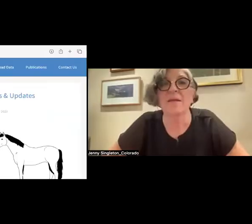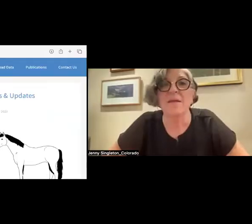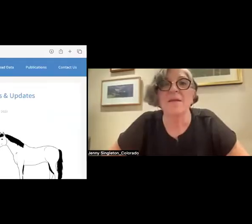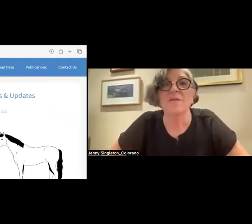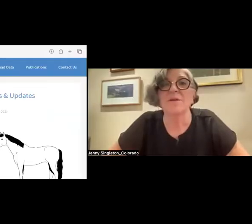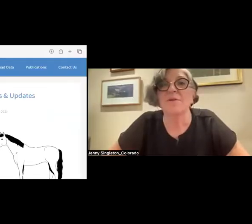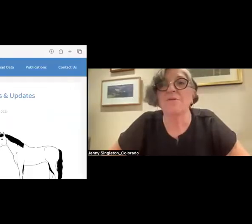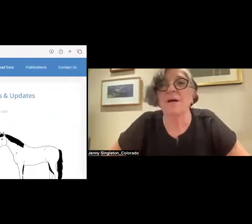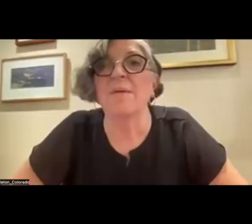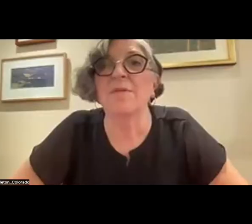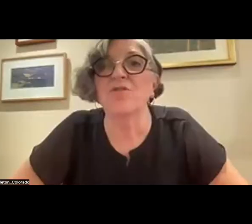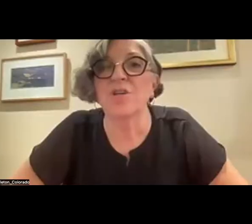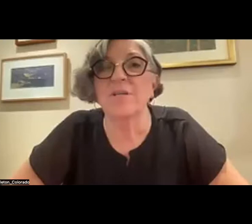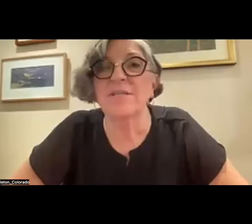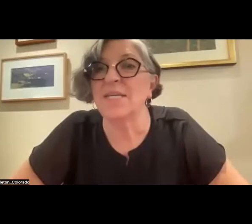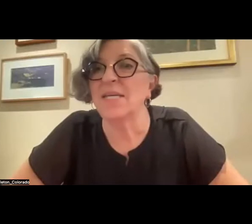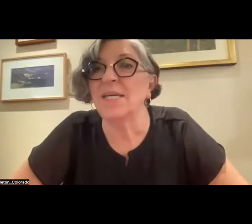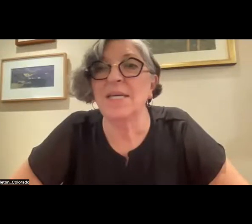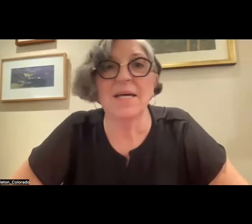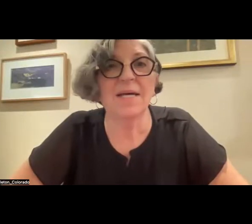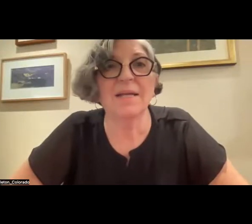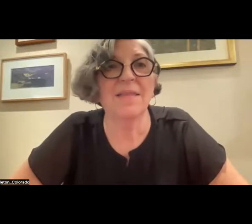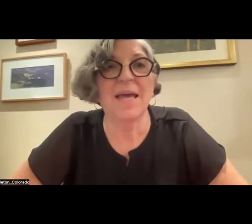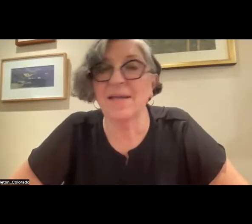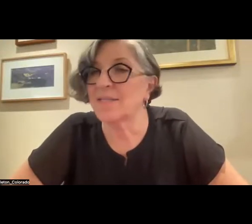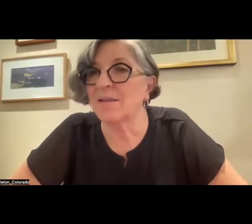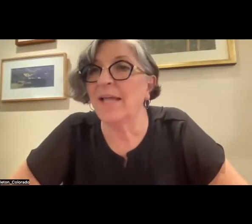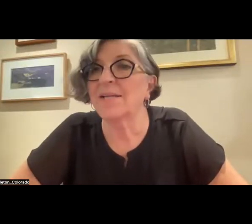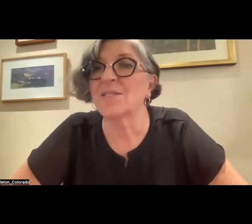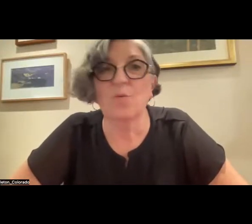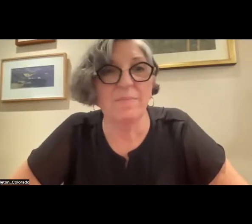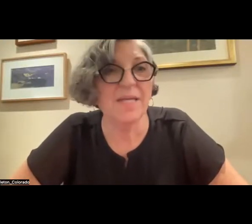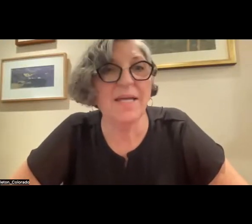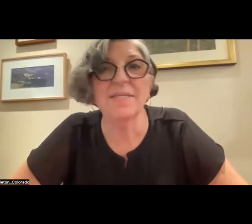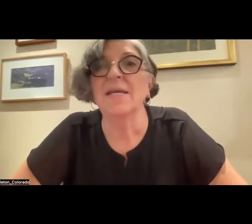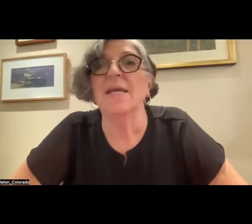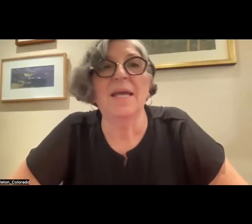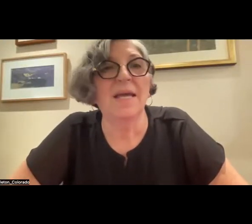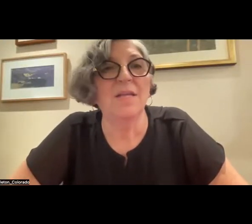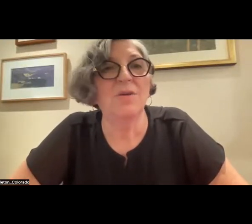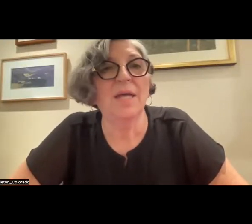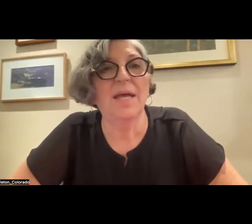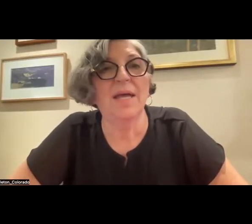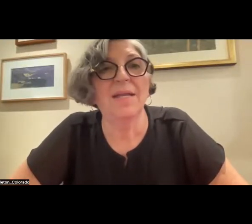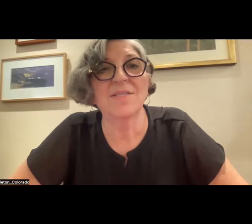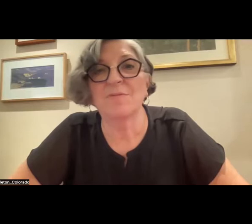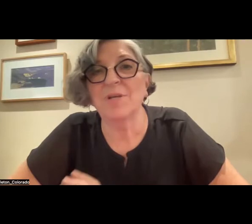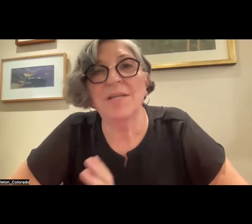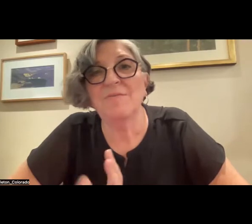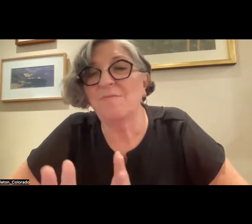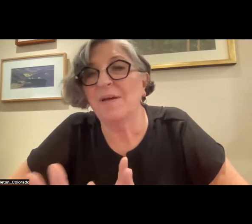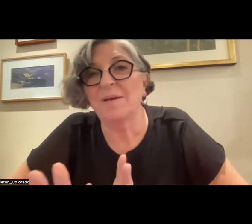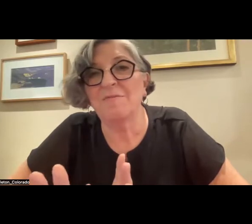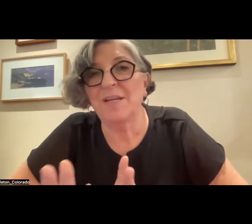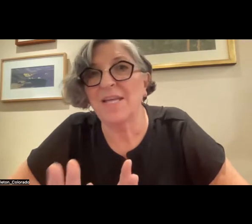Okay. So you should see the ASL Lex website, and you can, it's